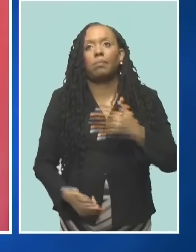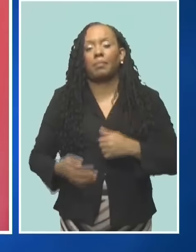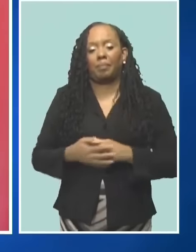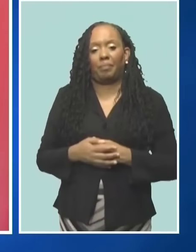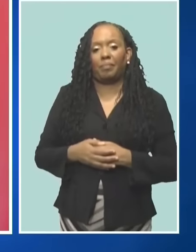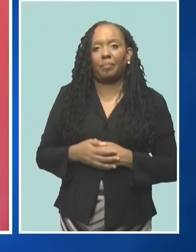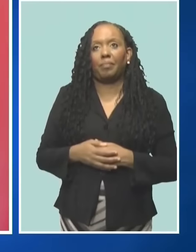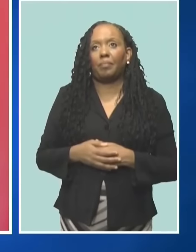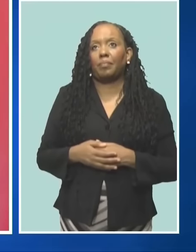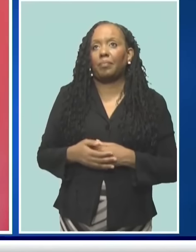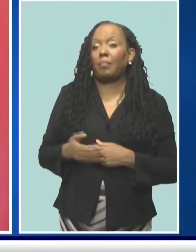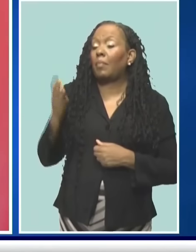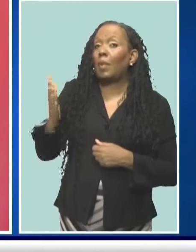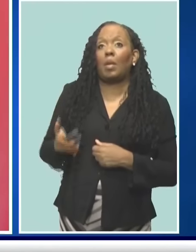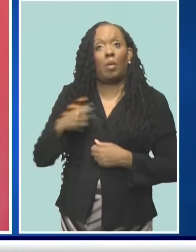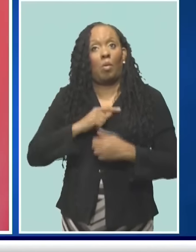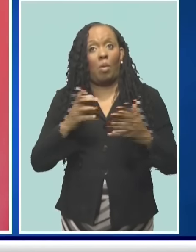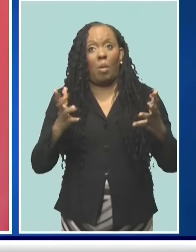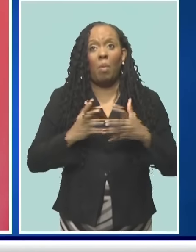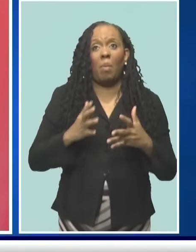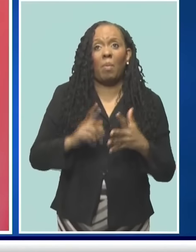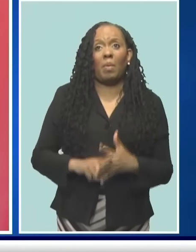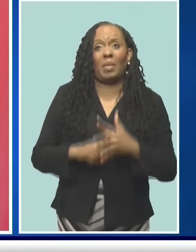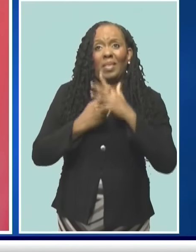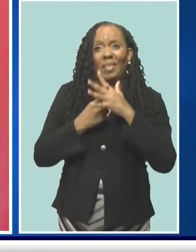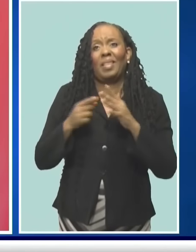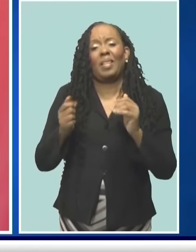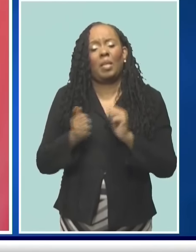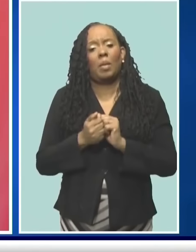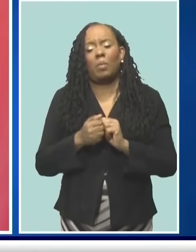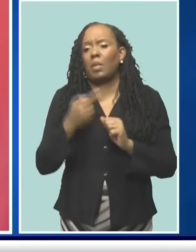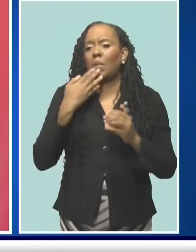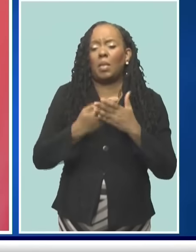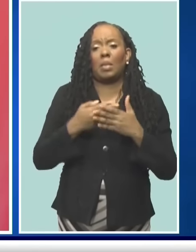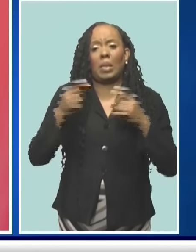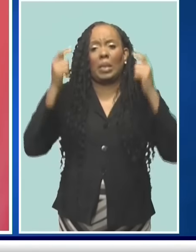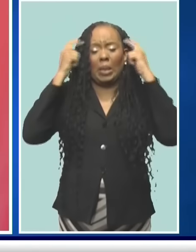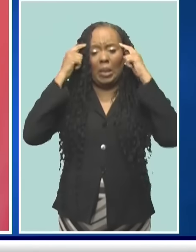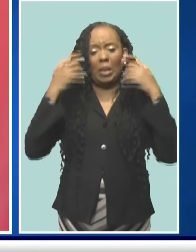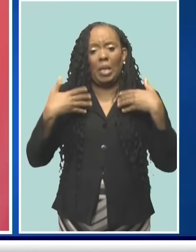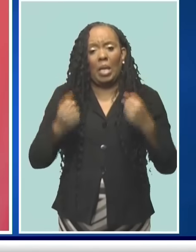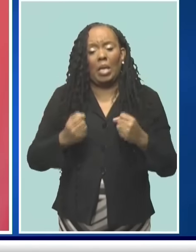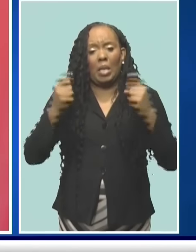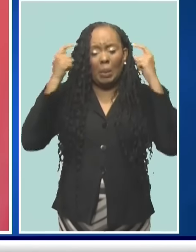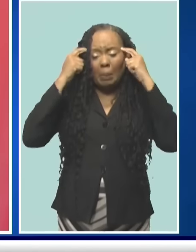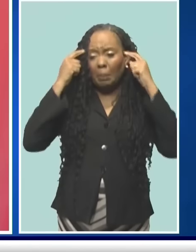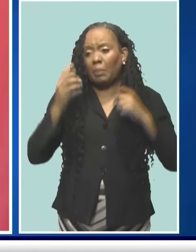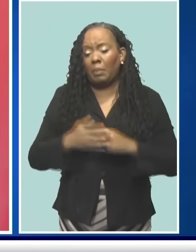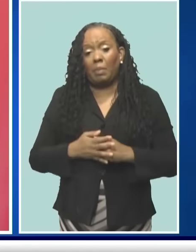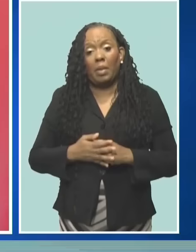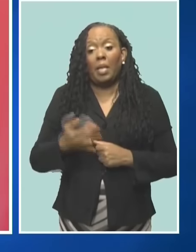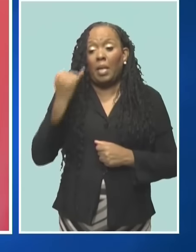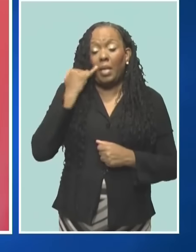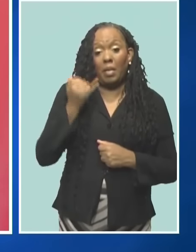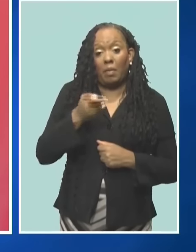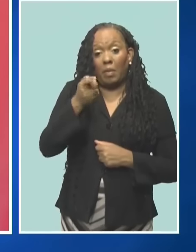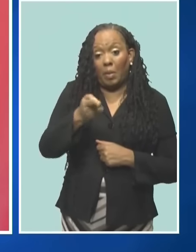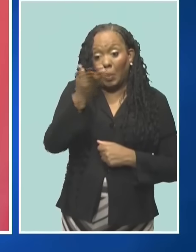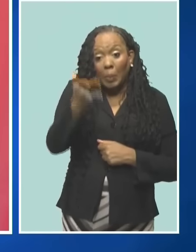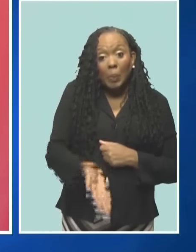and wellness because we recognize that a healthy, well-adjusted person makes for a